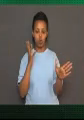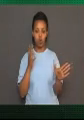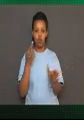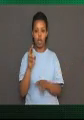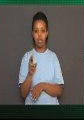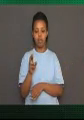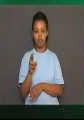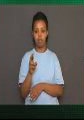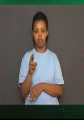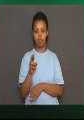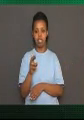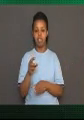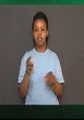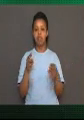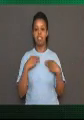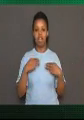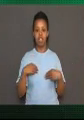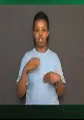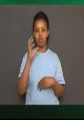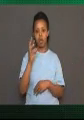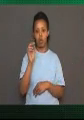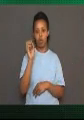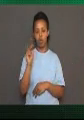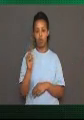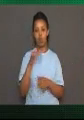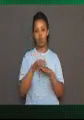or structure of chromosomes.